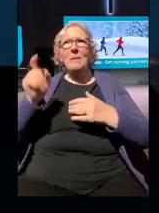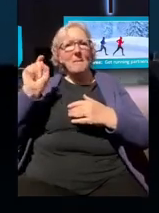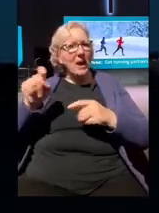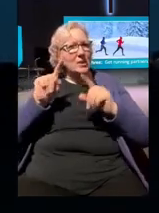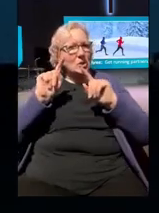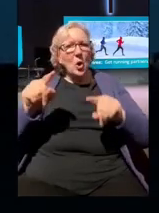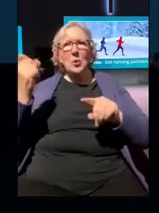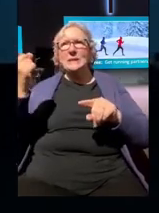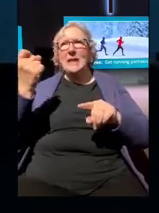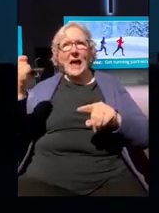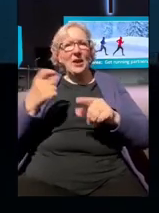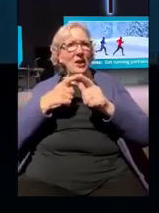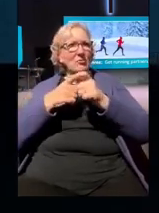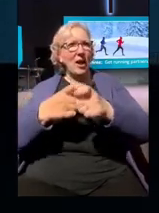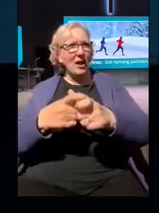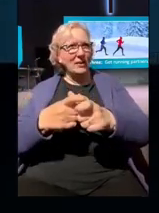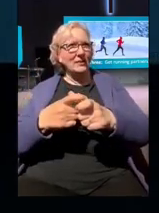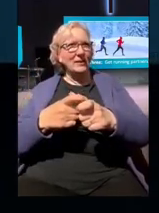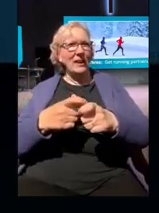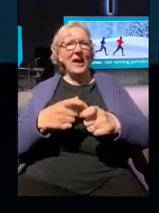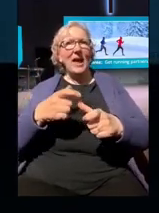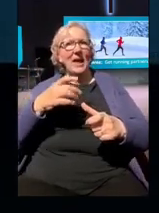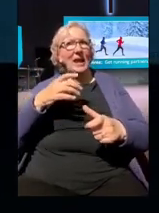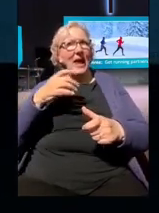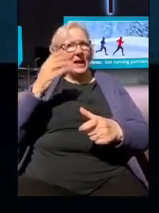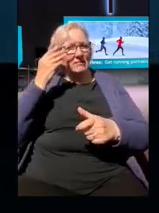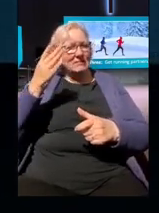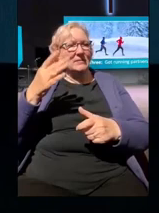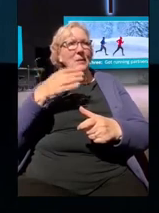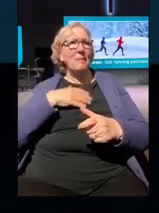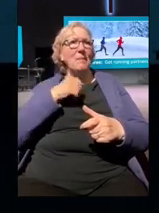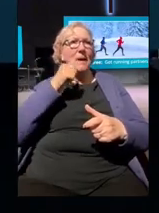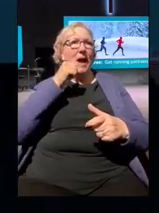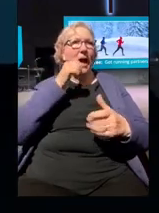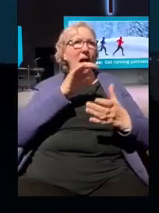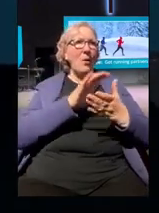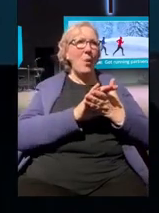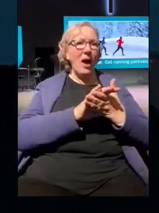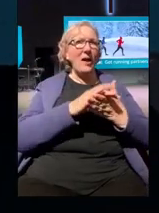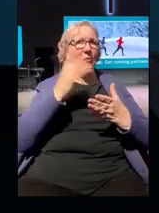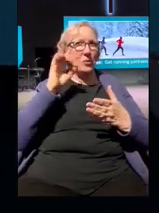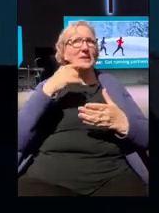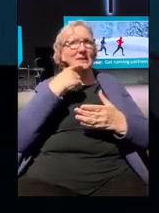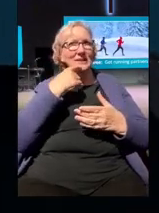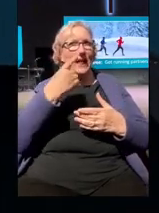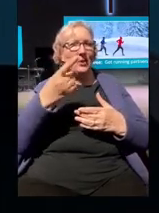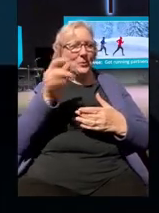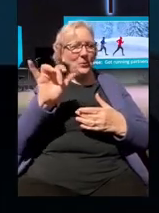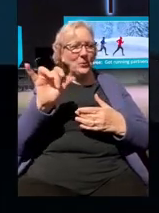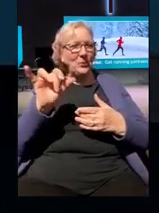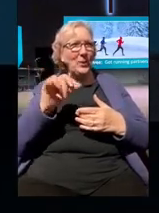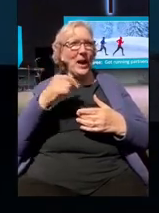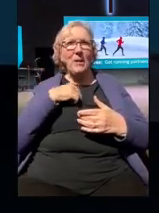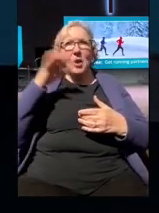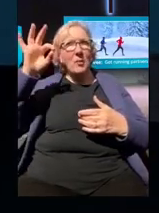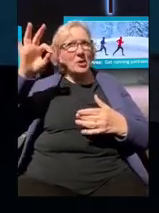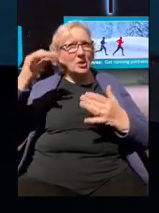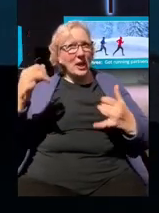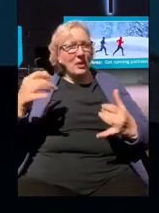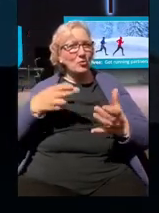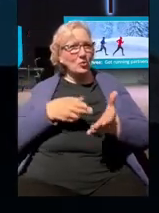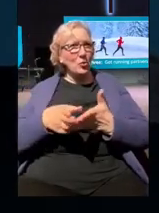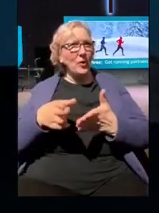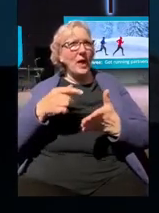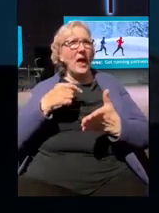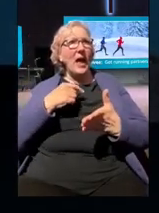And I can tell you, and my wife will tell you, I'm not preaching now, and this is the truth, that I would come in and my